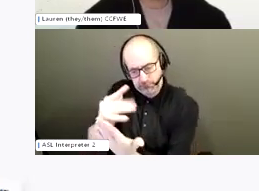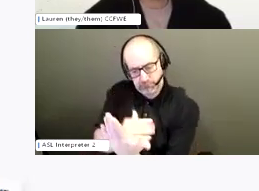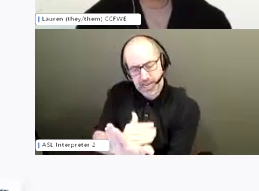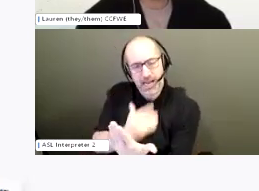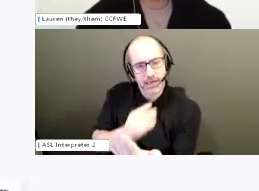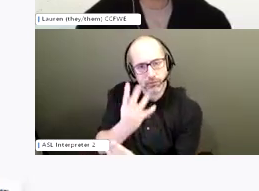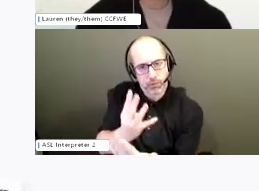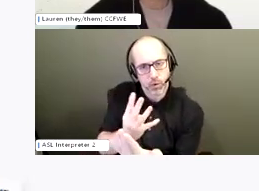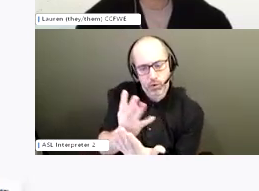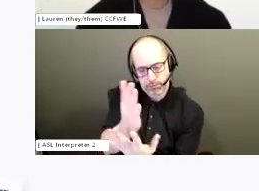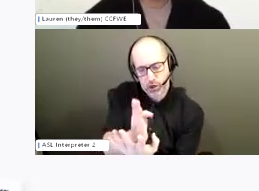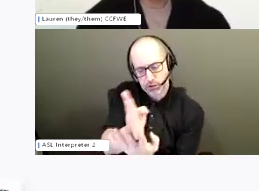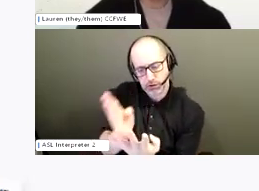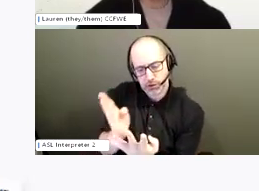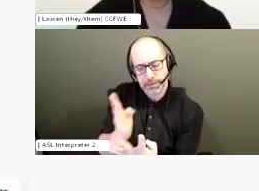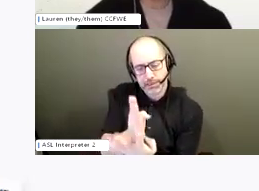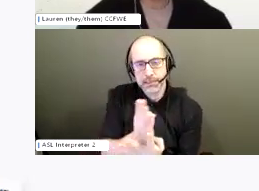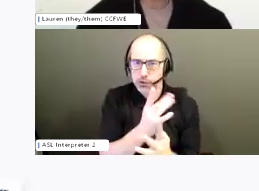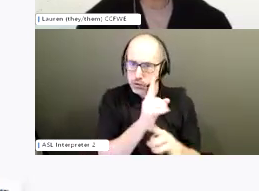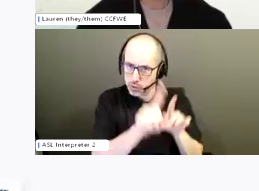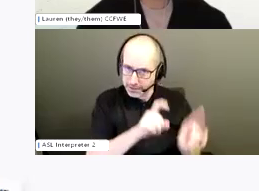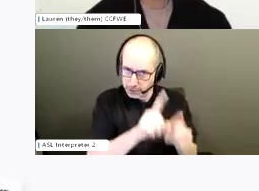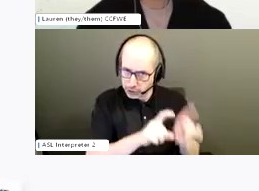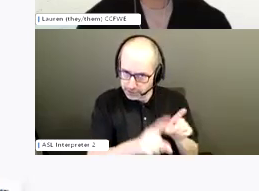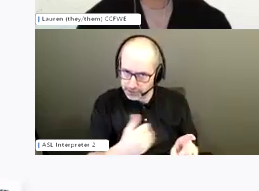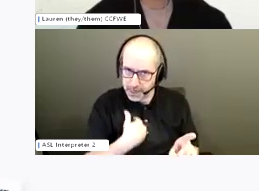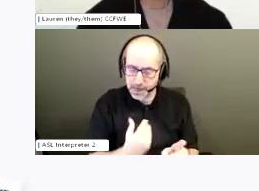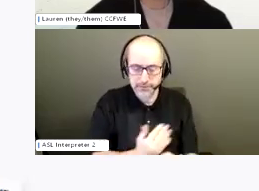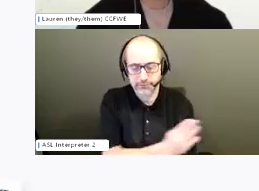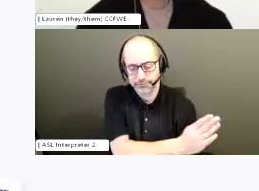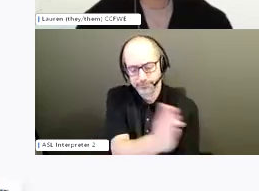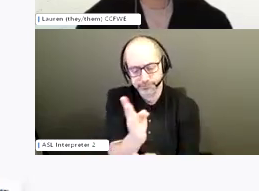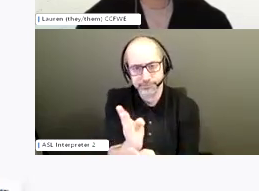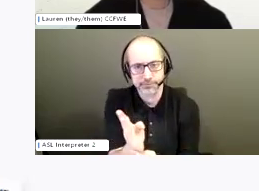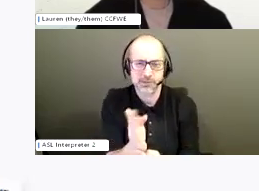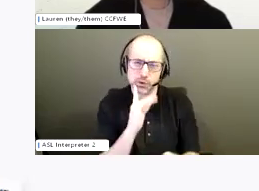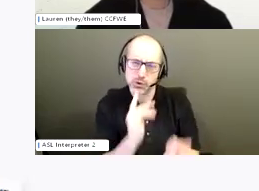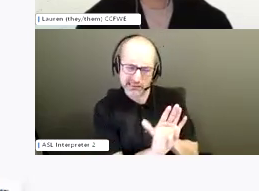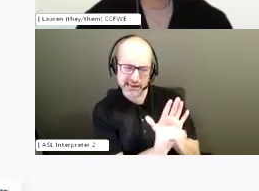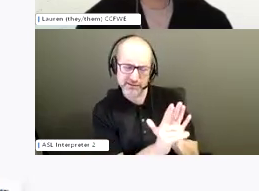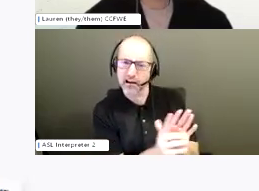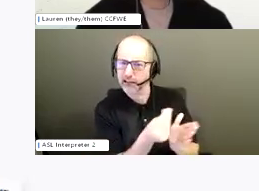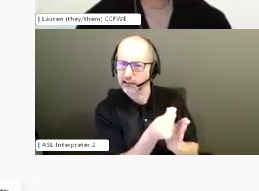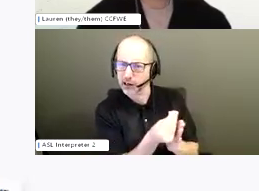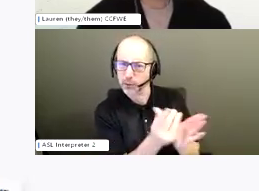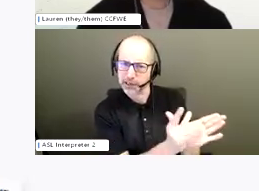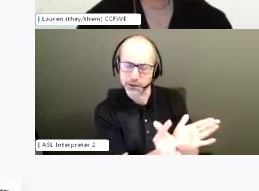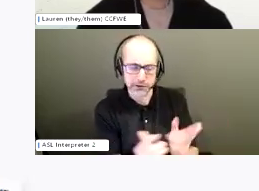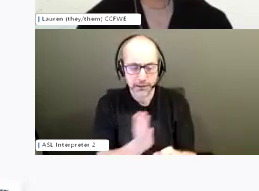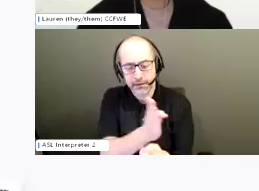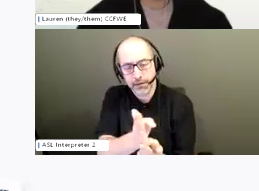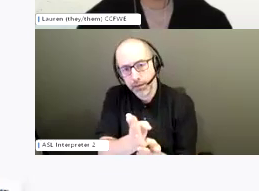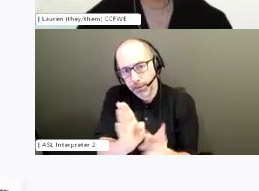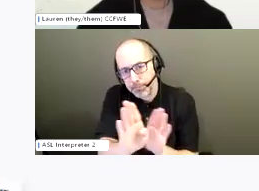screening questions to help identify the different forms of economic abuse, has some background information to help service